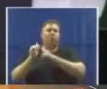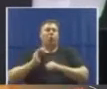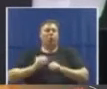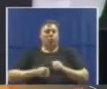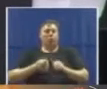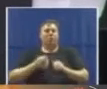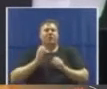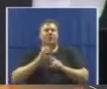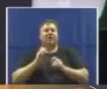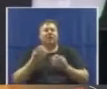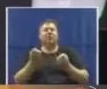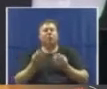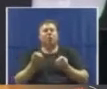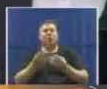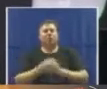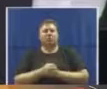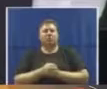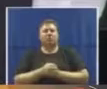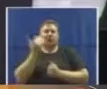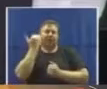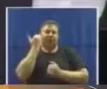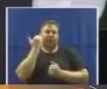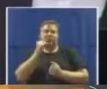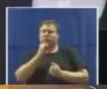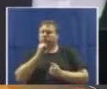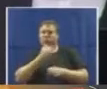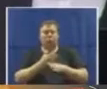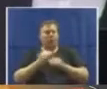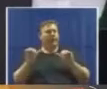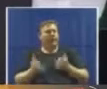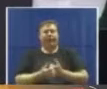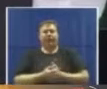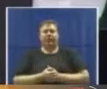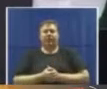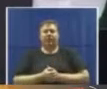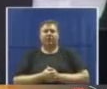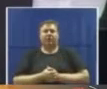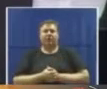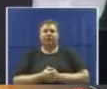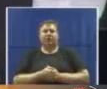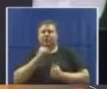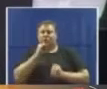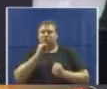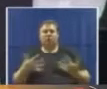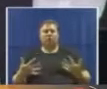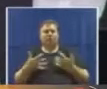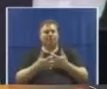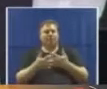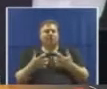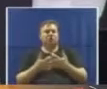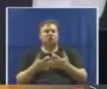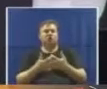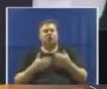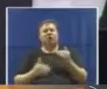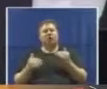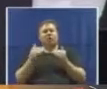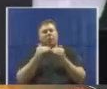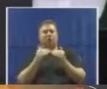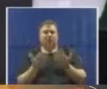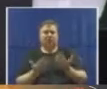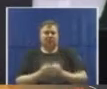most by the inefficiency of the same governments. There is an incongruence in the pursuit of equality,